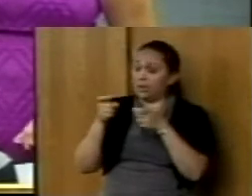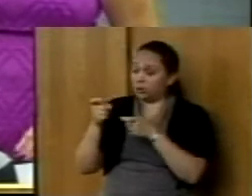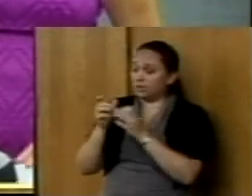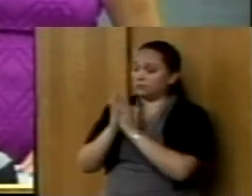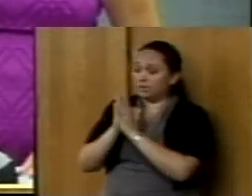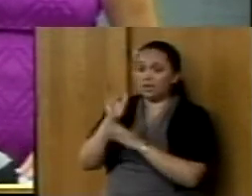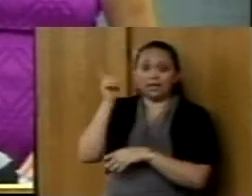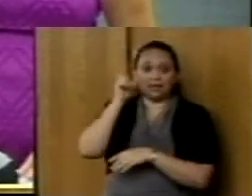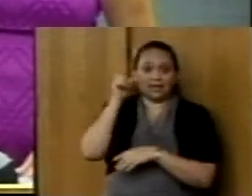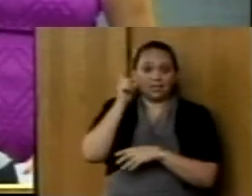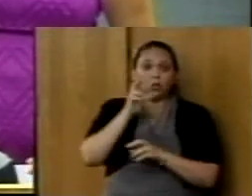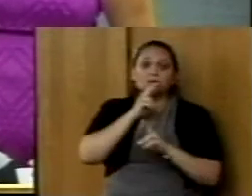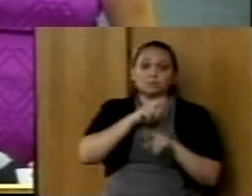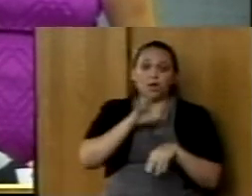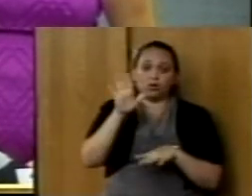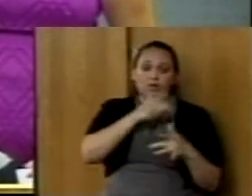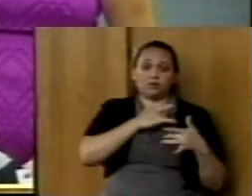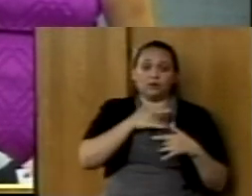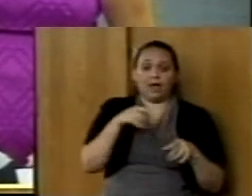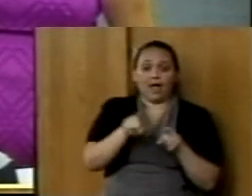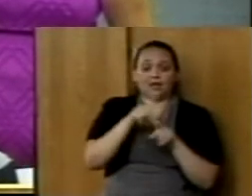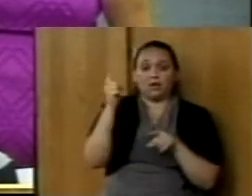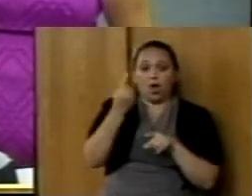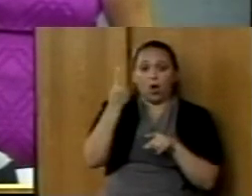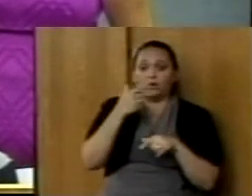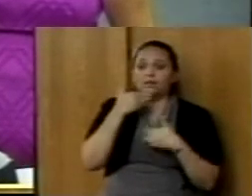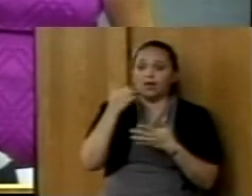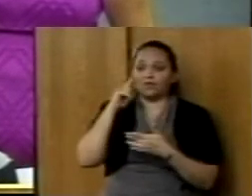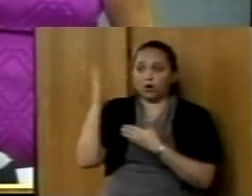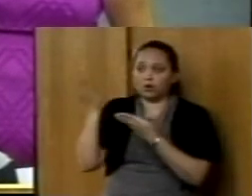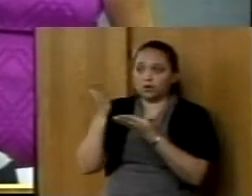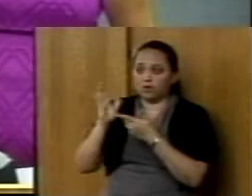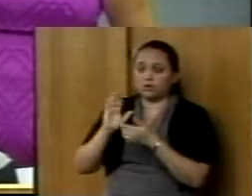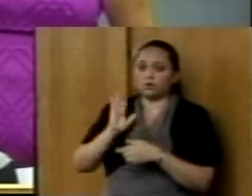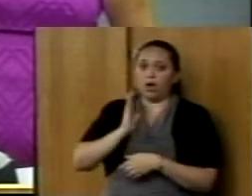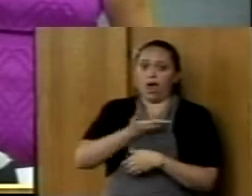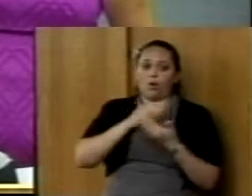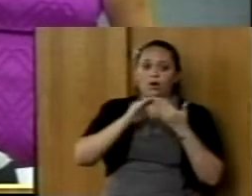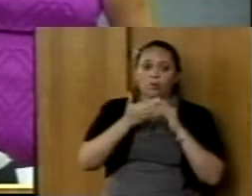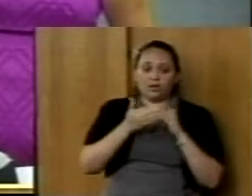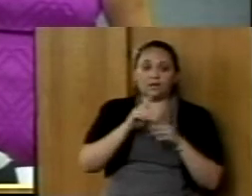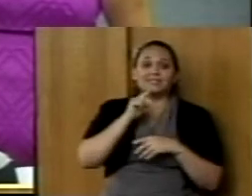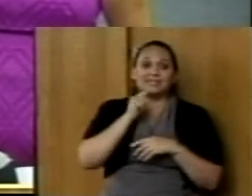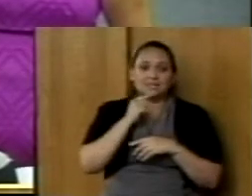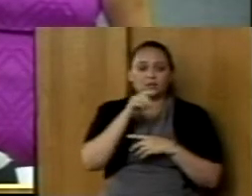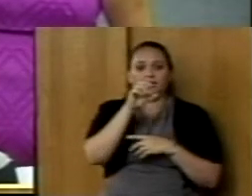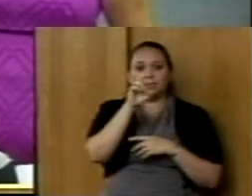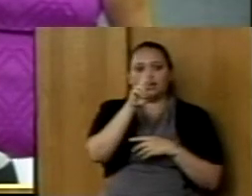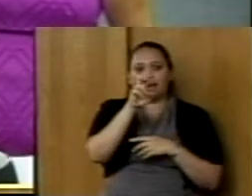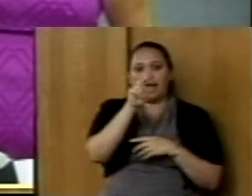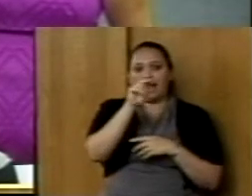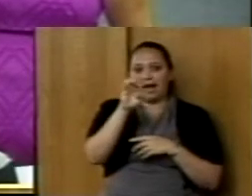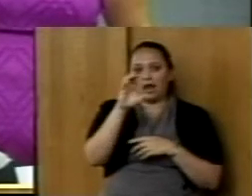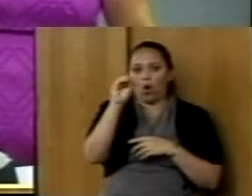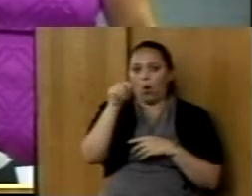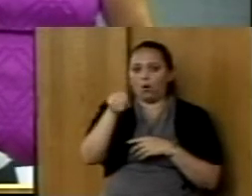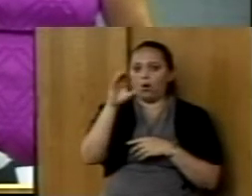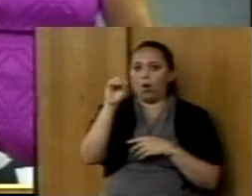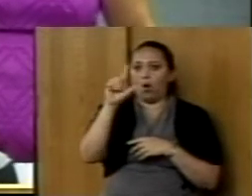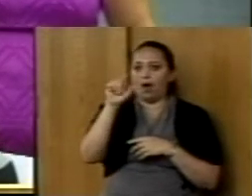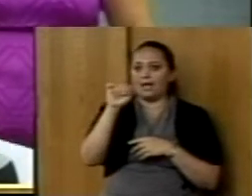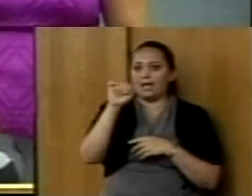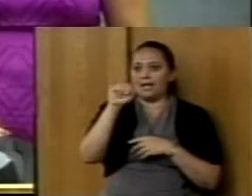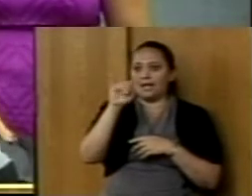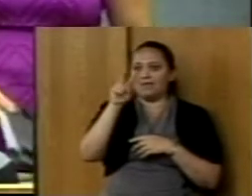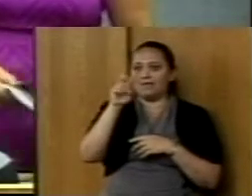their concerns. As always, thank you for your service to our community. Sincerely, Rene O. Oliveira, State Representative, District